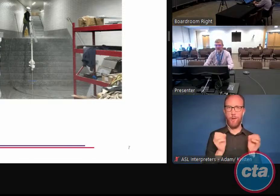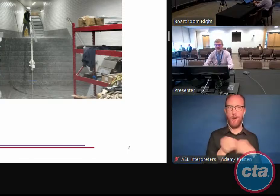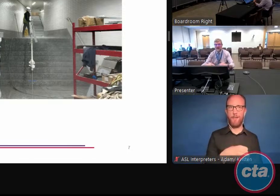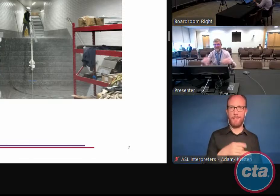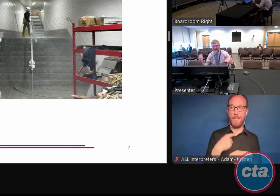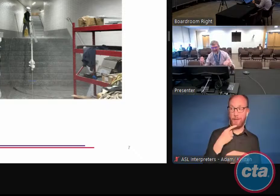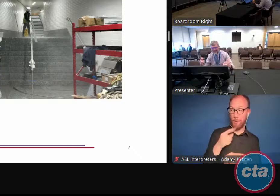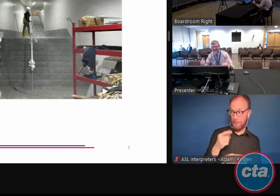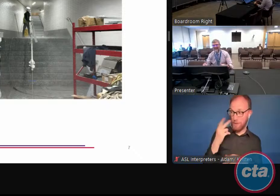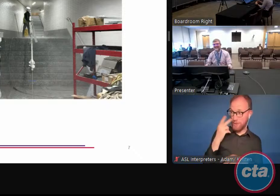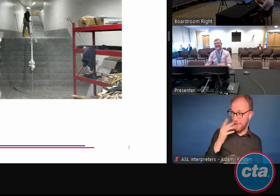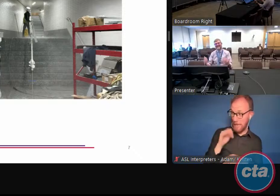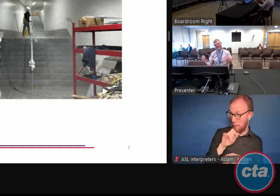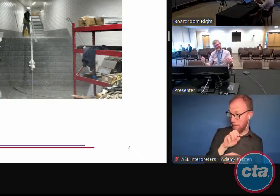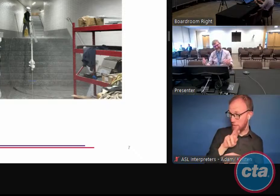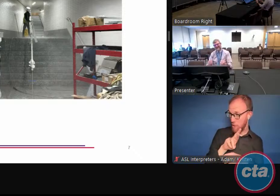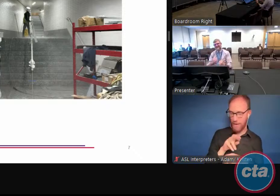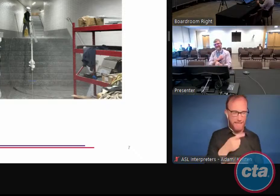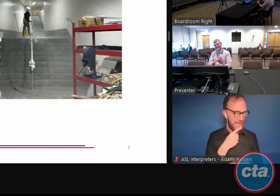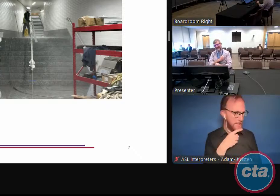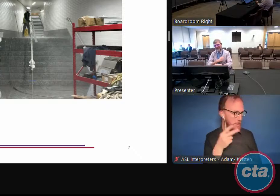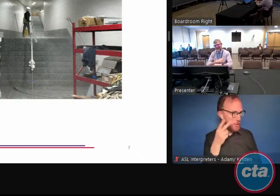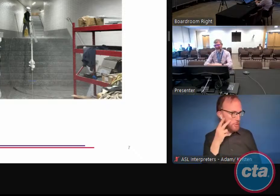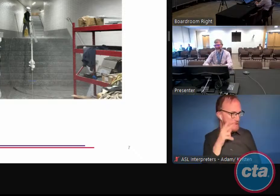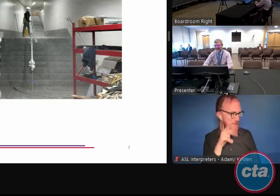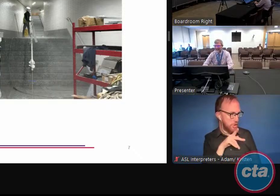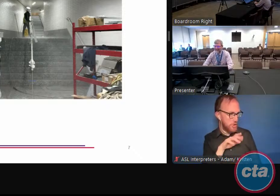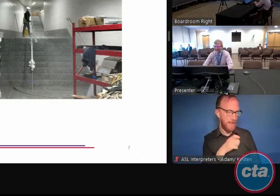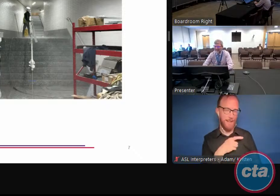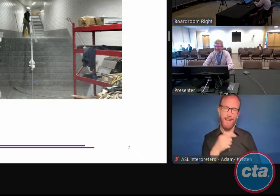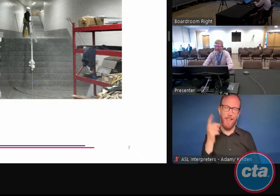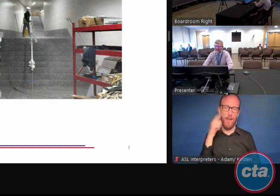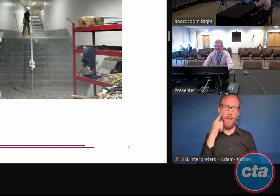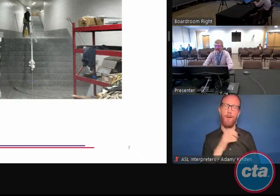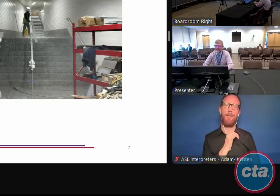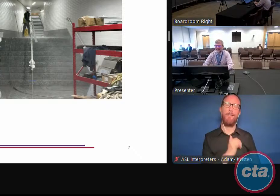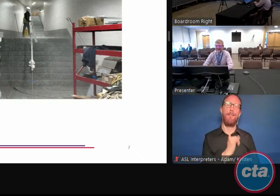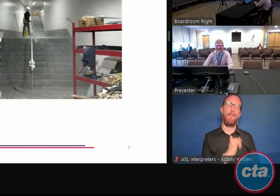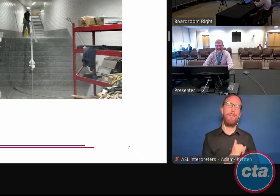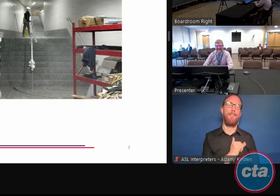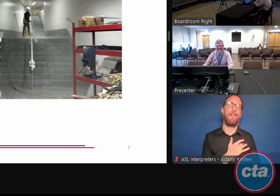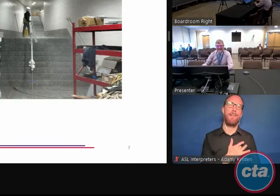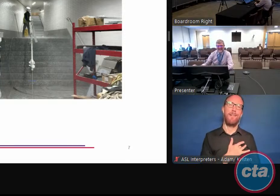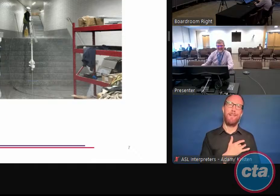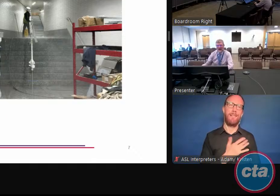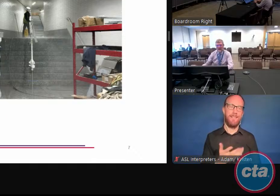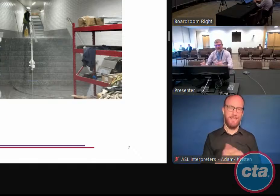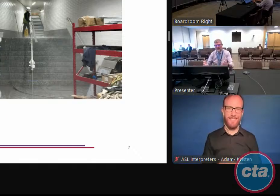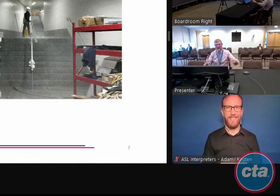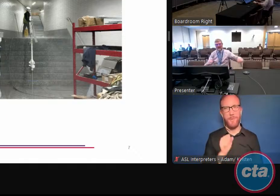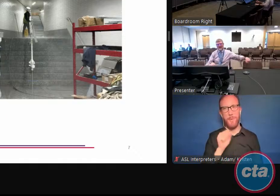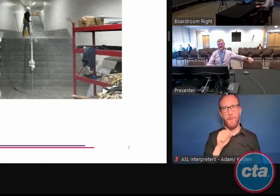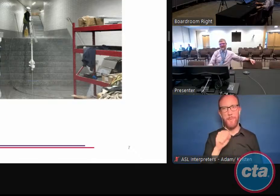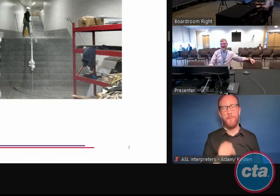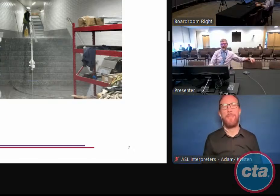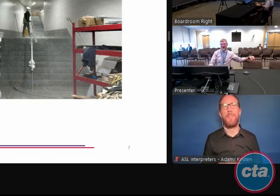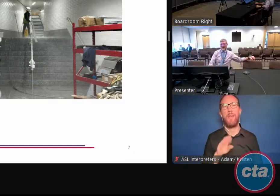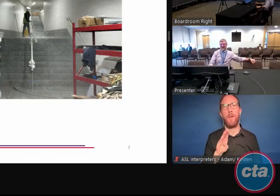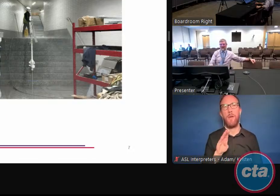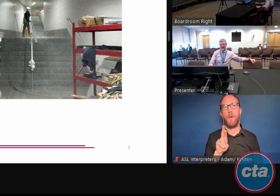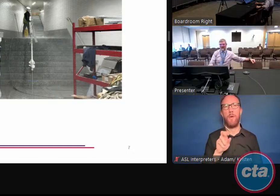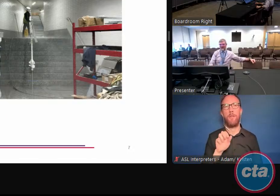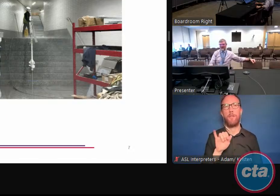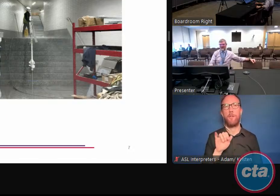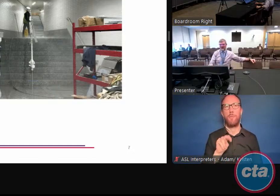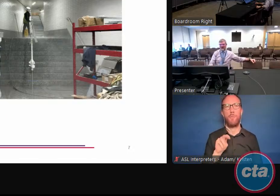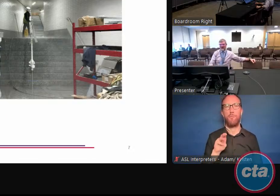Mawr. He's like, did you see the turnstile? I was like, my guy there, you know? But yeah. So Bryn Mawr is by far one